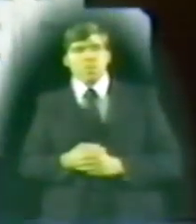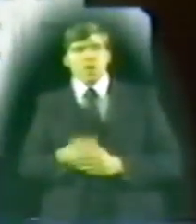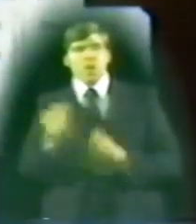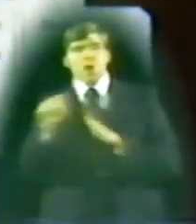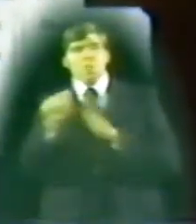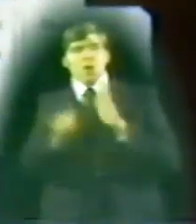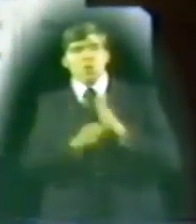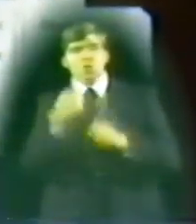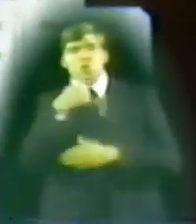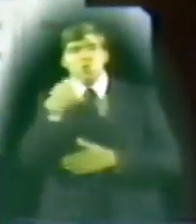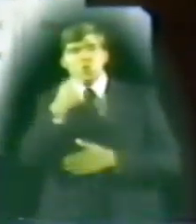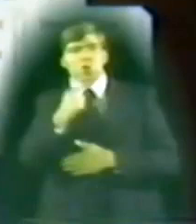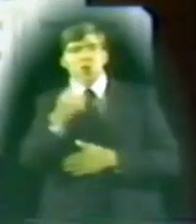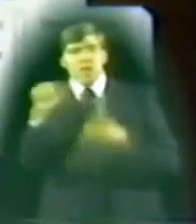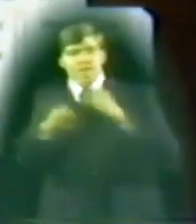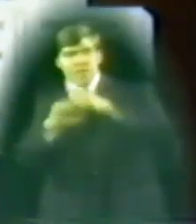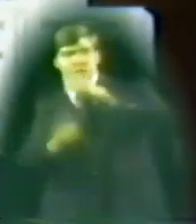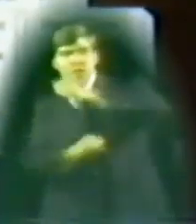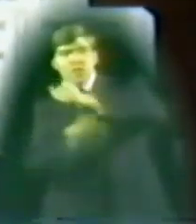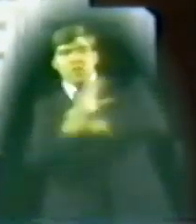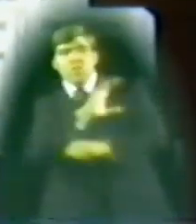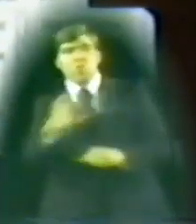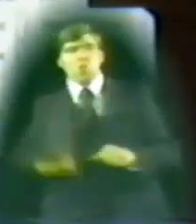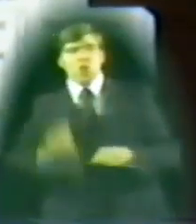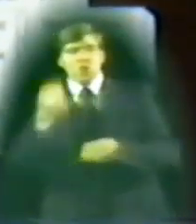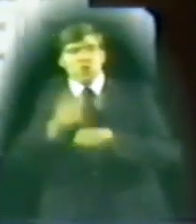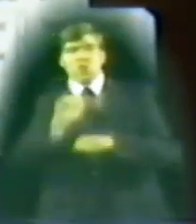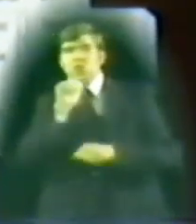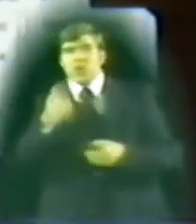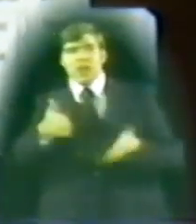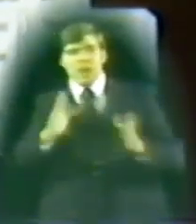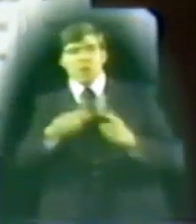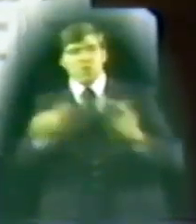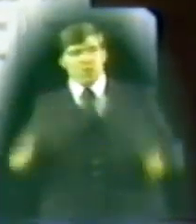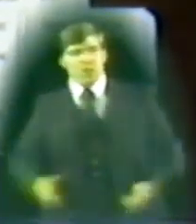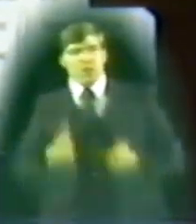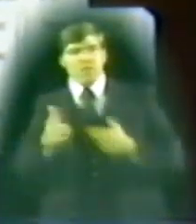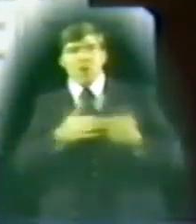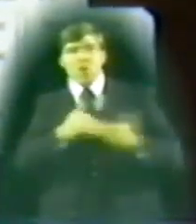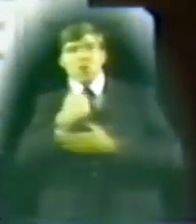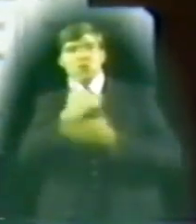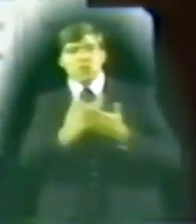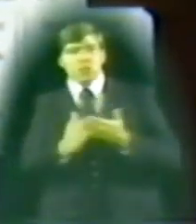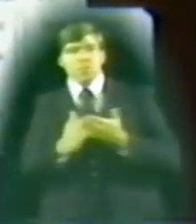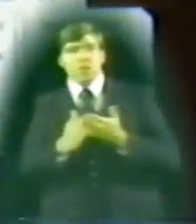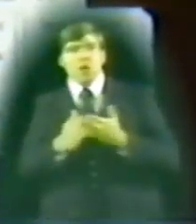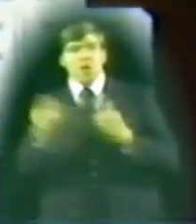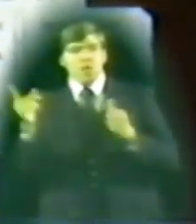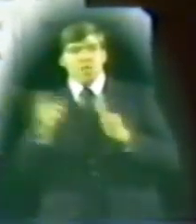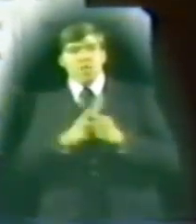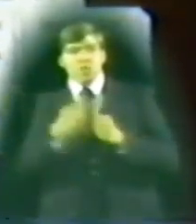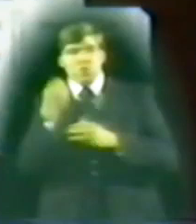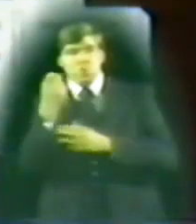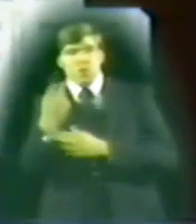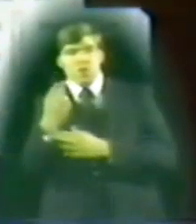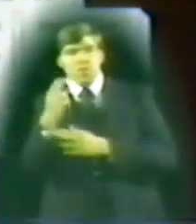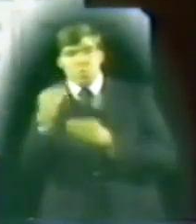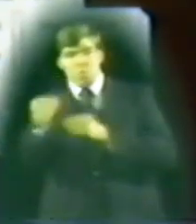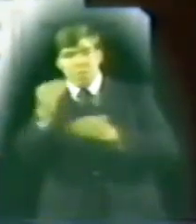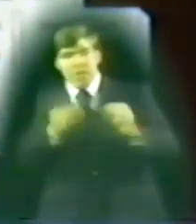The apostles, who were indeed the foundation of Christ's church, were not allowed to live. Although some of the original 12 were replaced after their